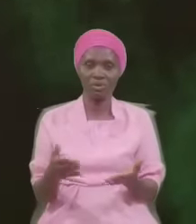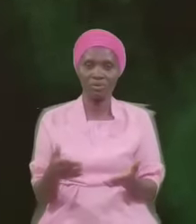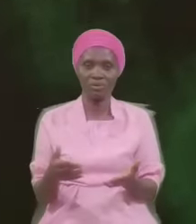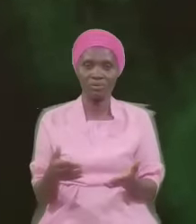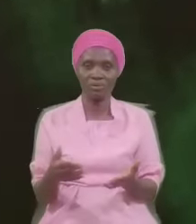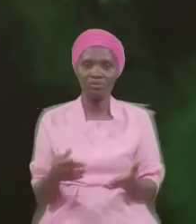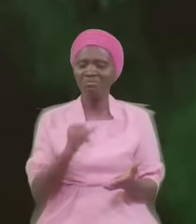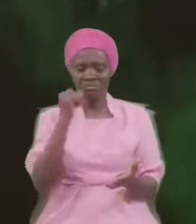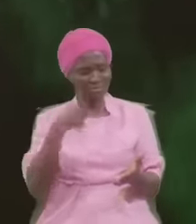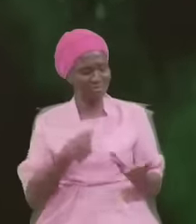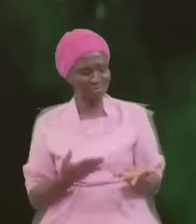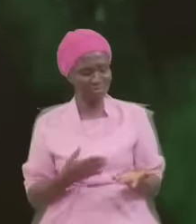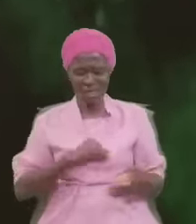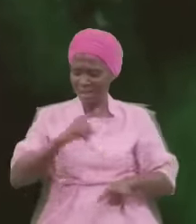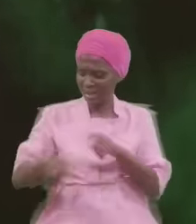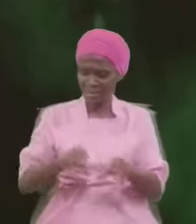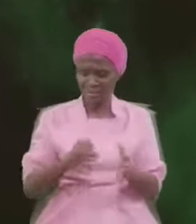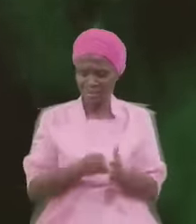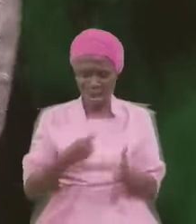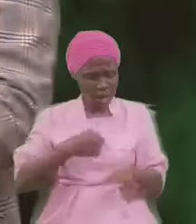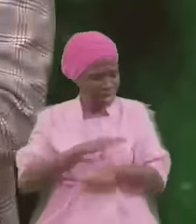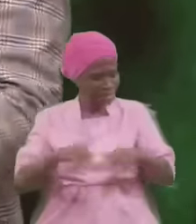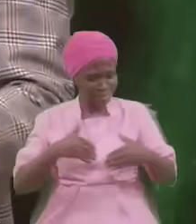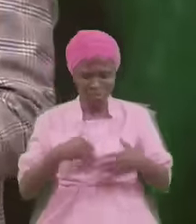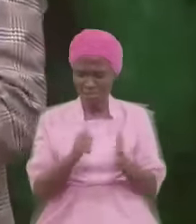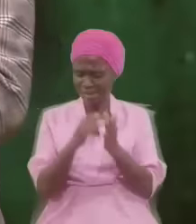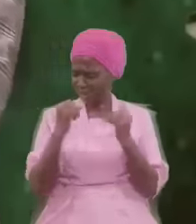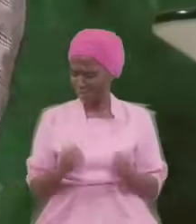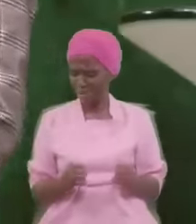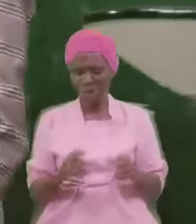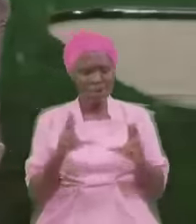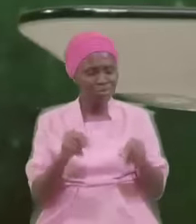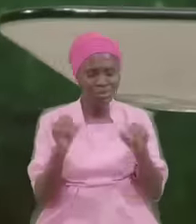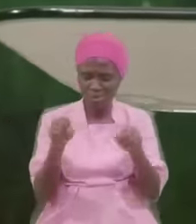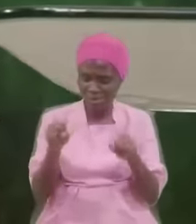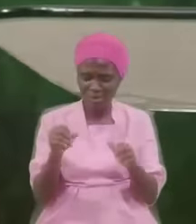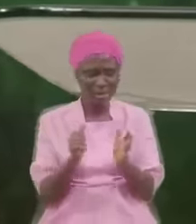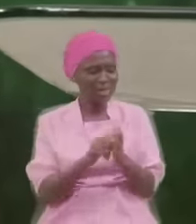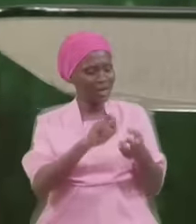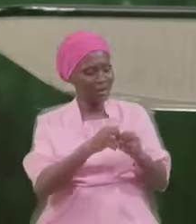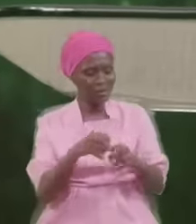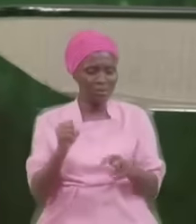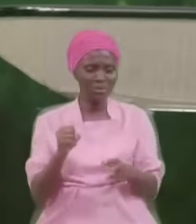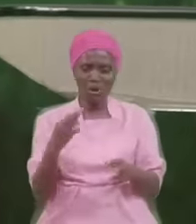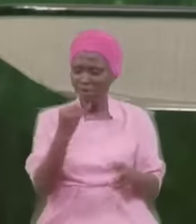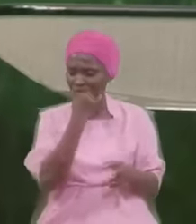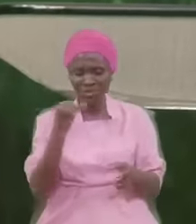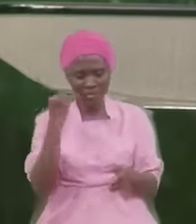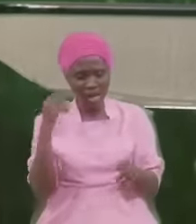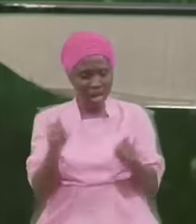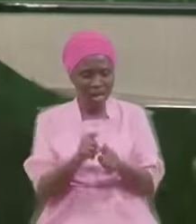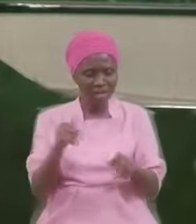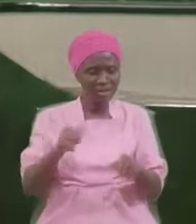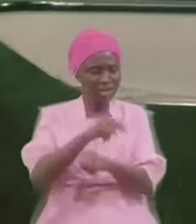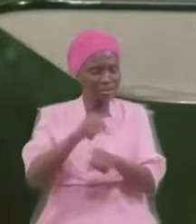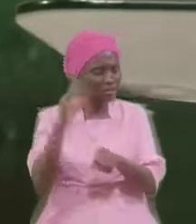position. I don't have that power. And it's no possibility that the problems of Israel as a nation